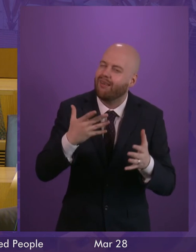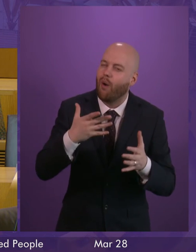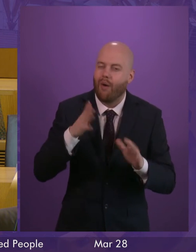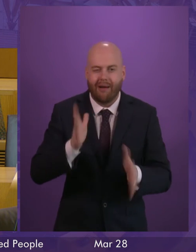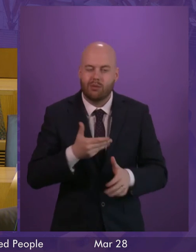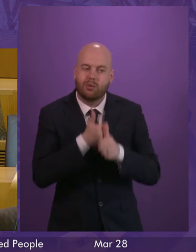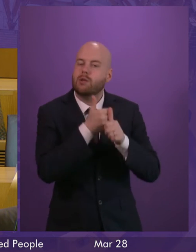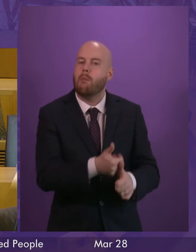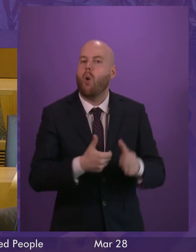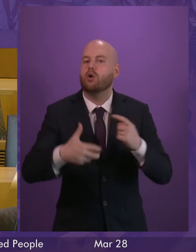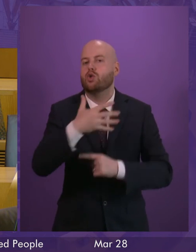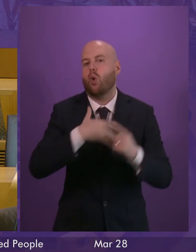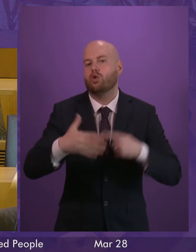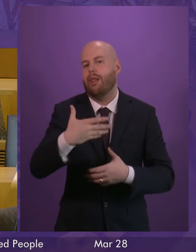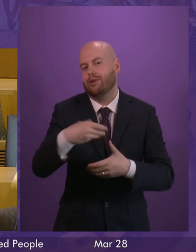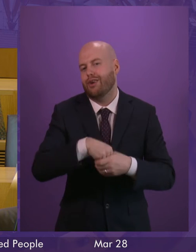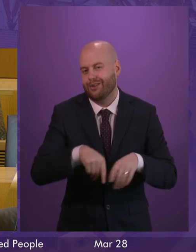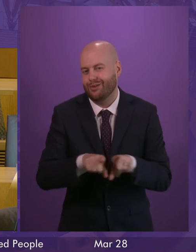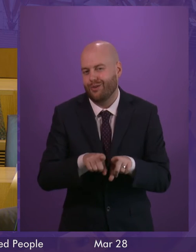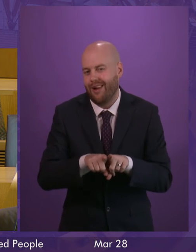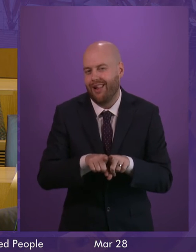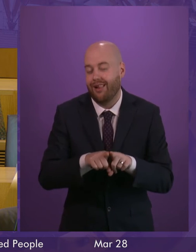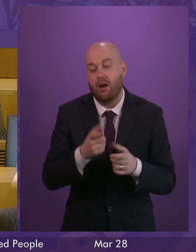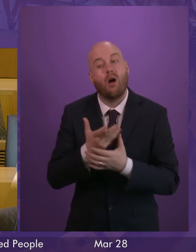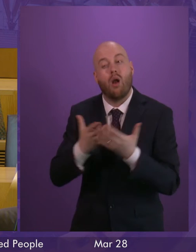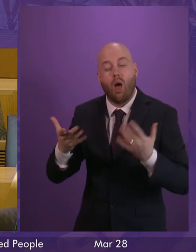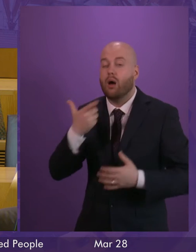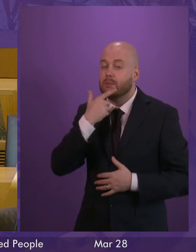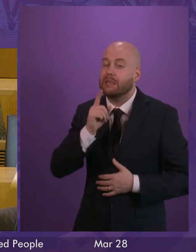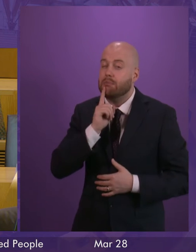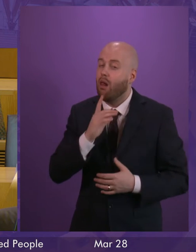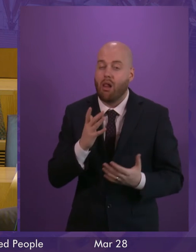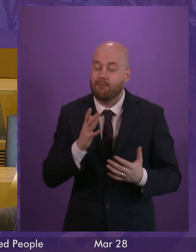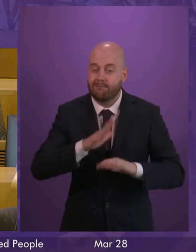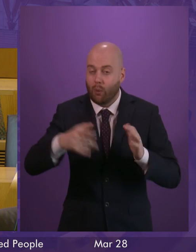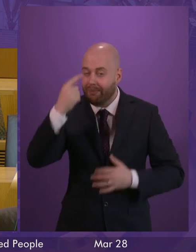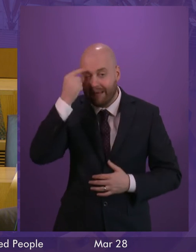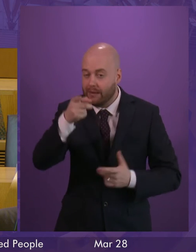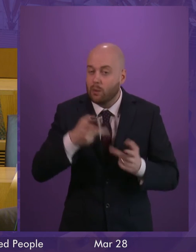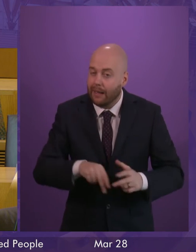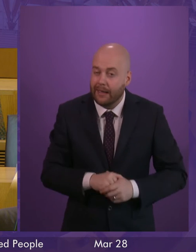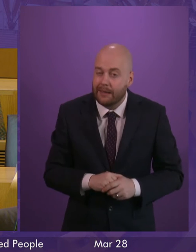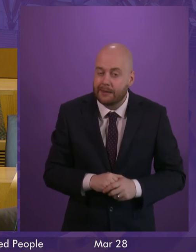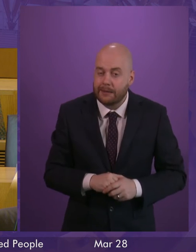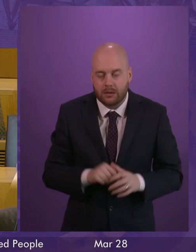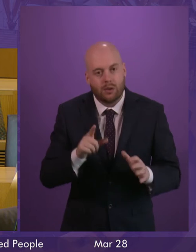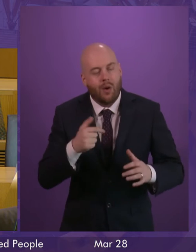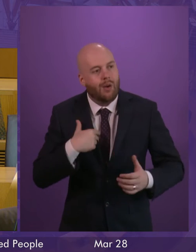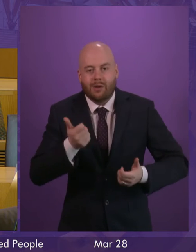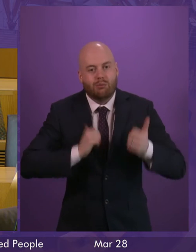many people in political circles have often written disabled people off from having. I think I was very proud to host that.